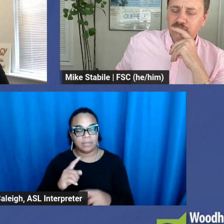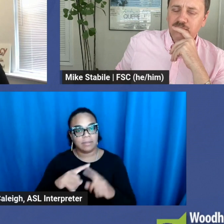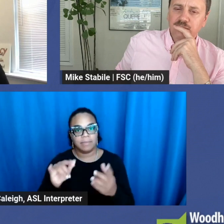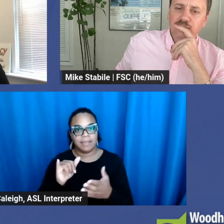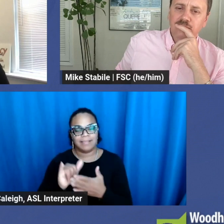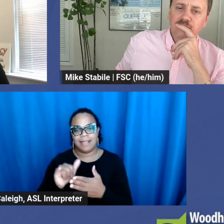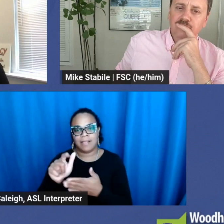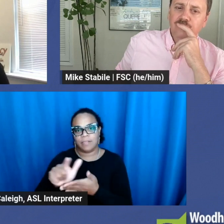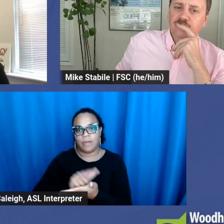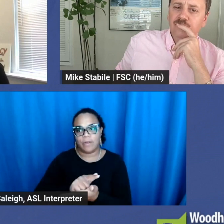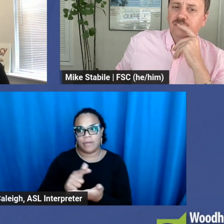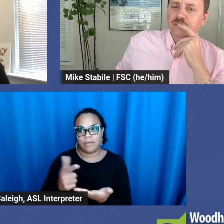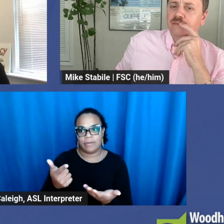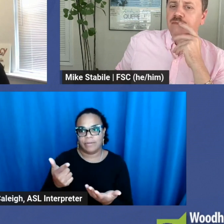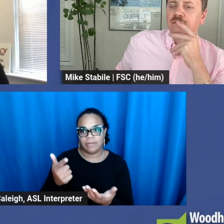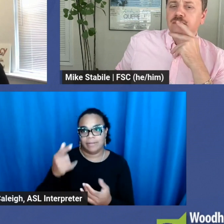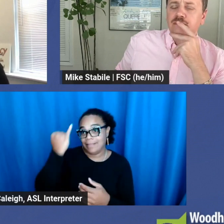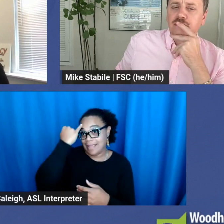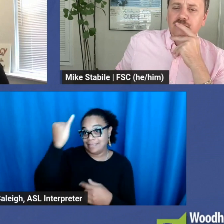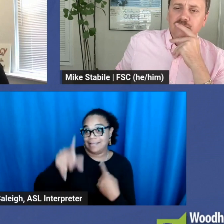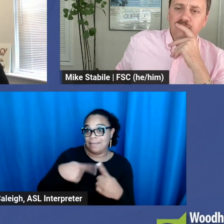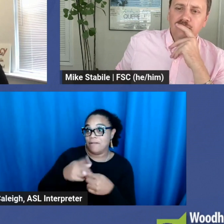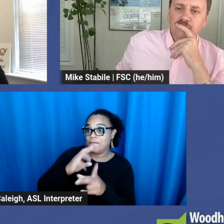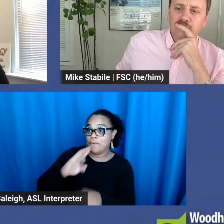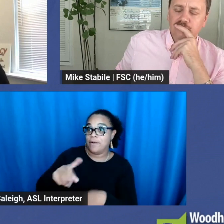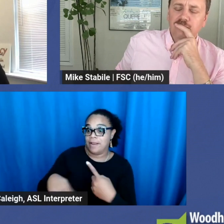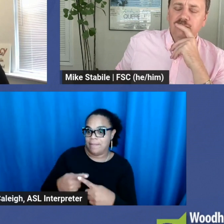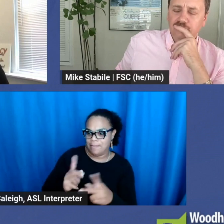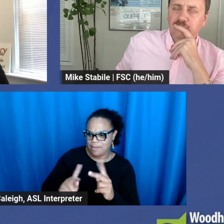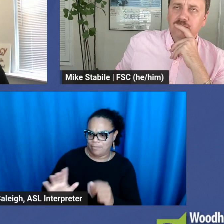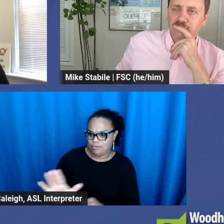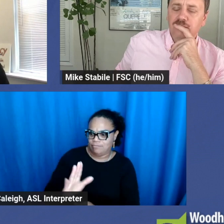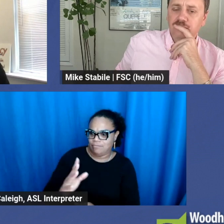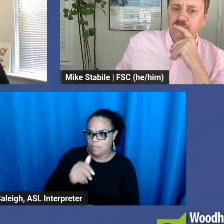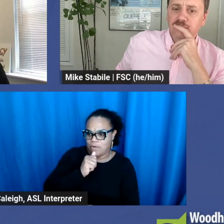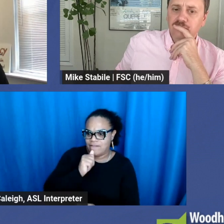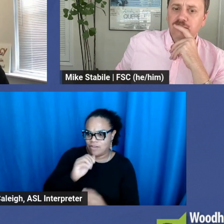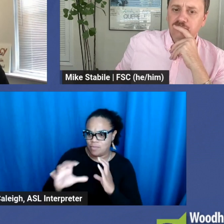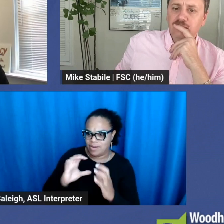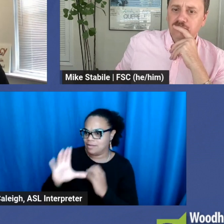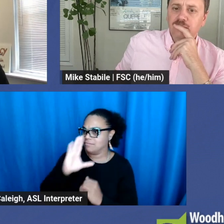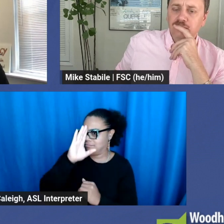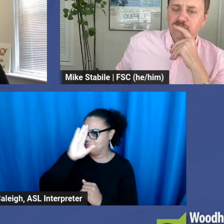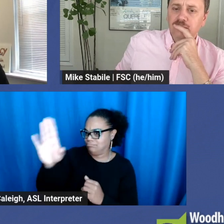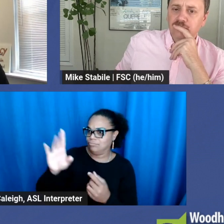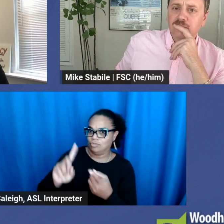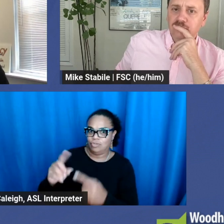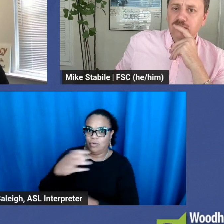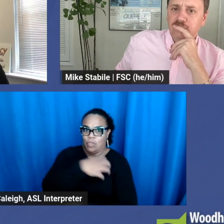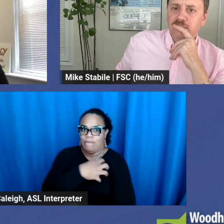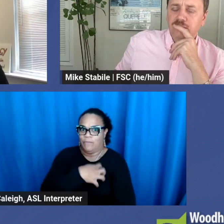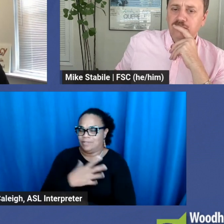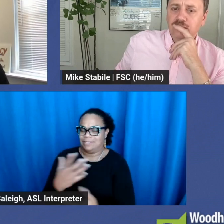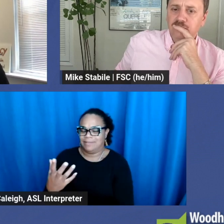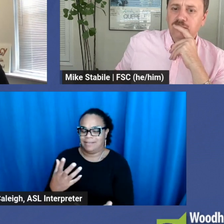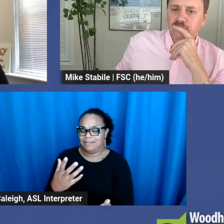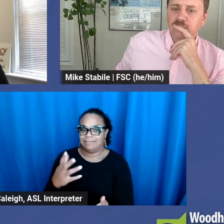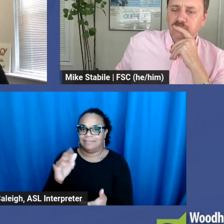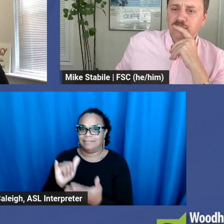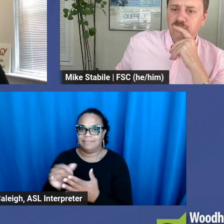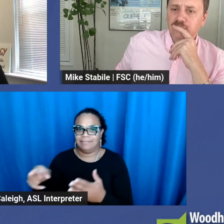this law, the idea of reporting on people's private communications directly to law enforcement, raises significant risks of disparate